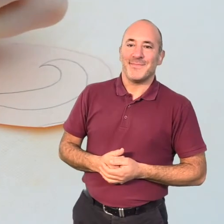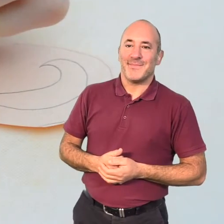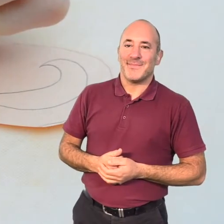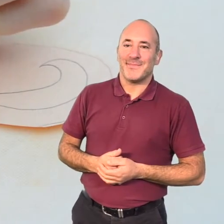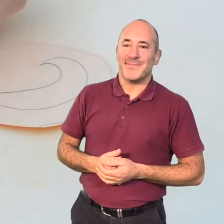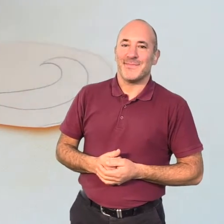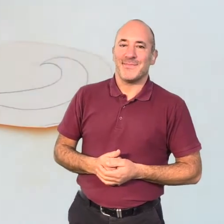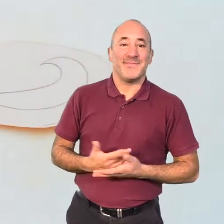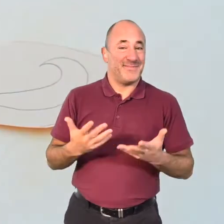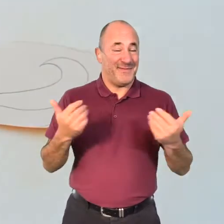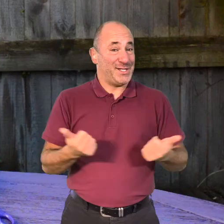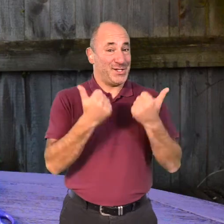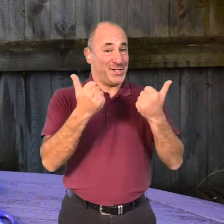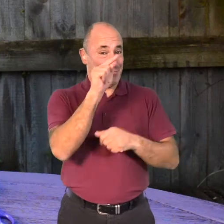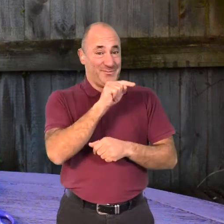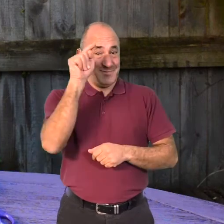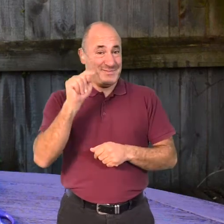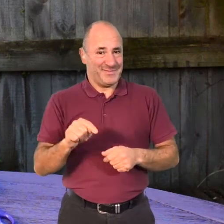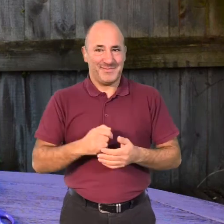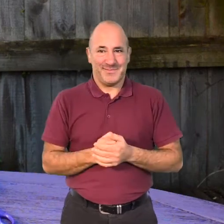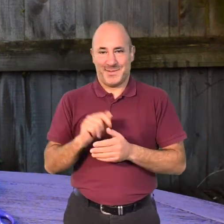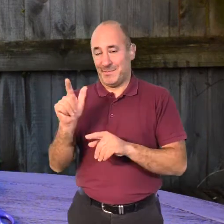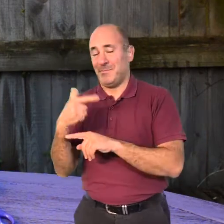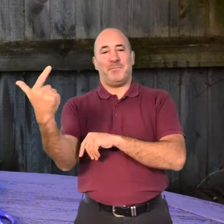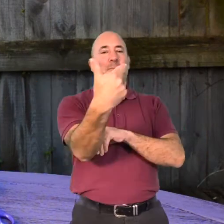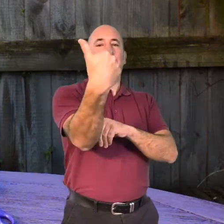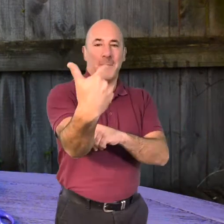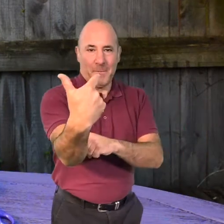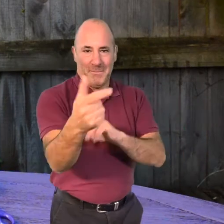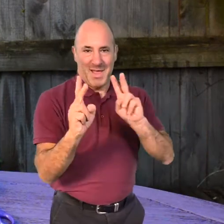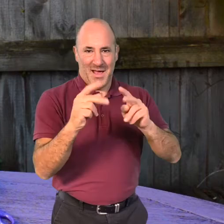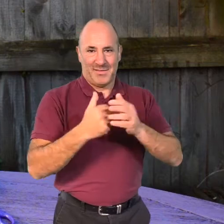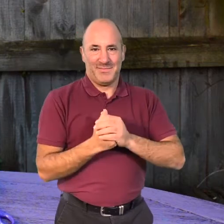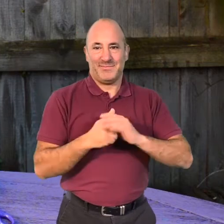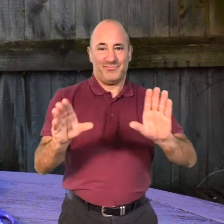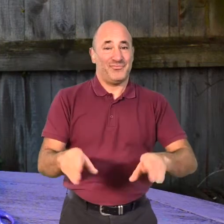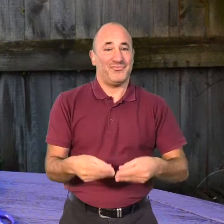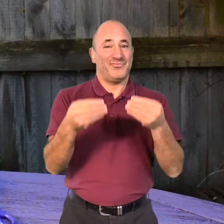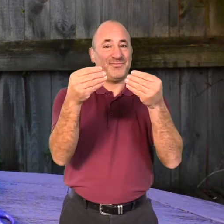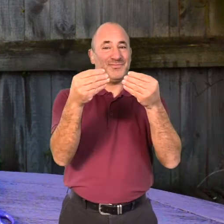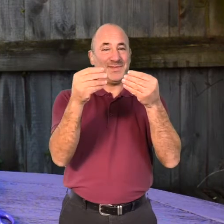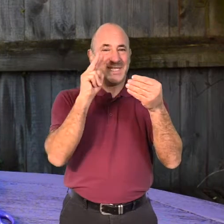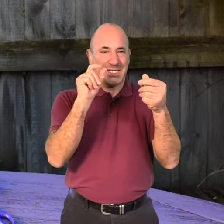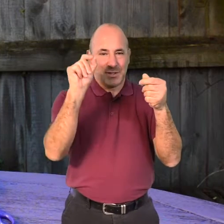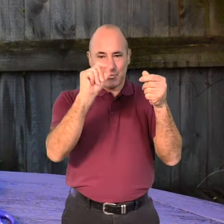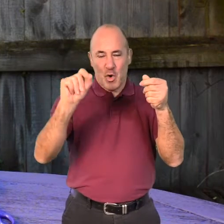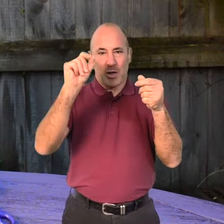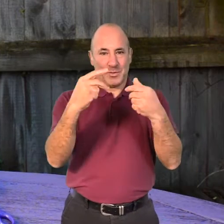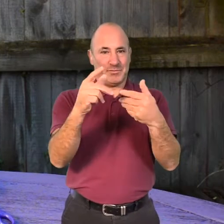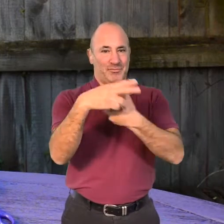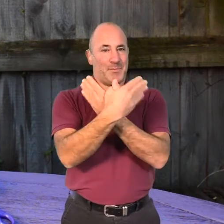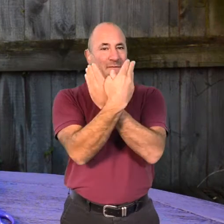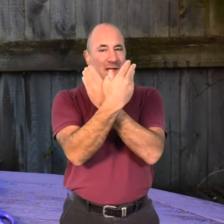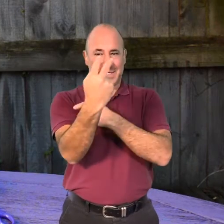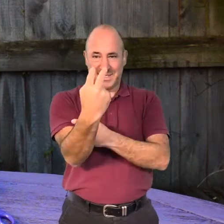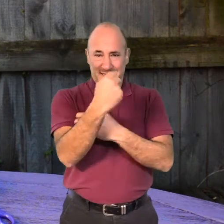And there I've finished the last one. So we've gone back to a long shot now, and I'm going to hold up my butterfly with its swirls on so you can